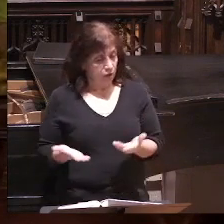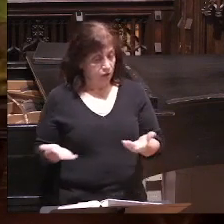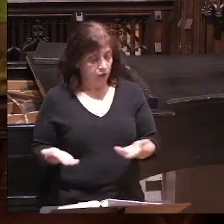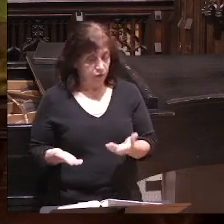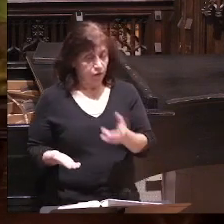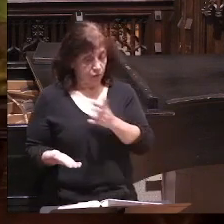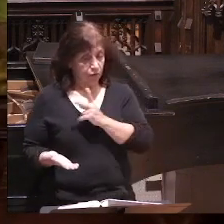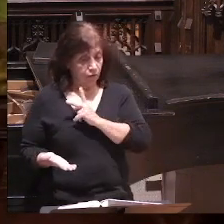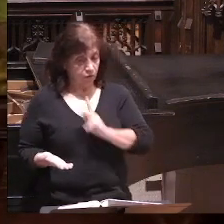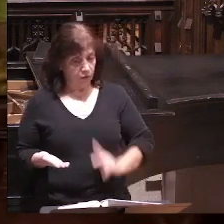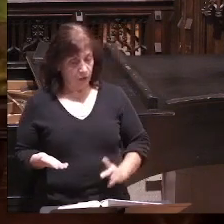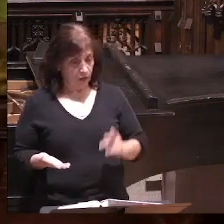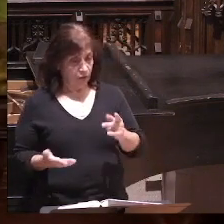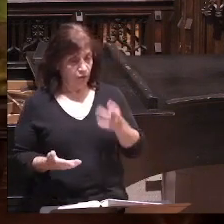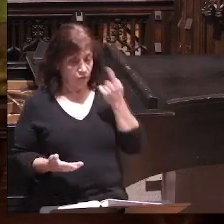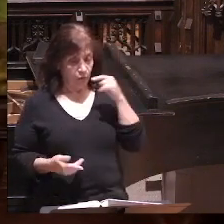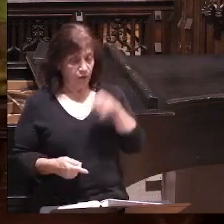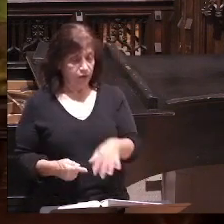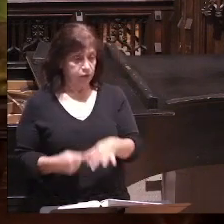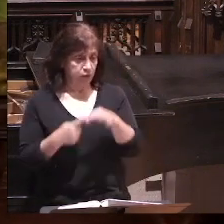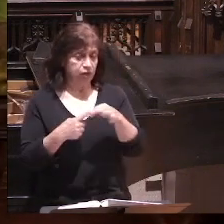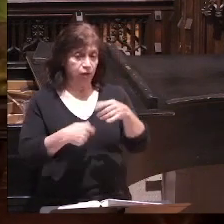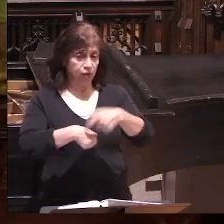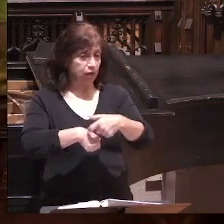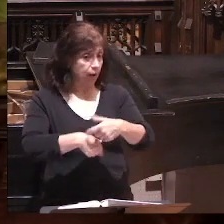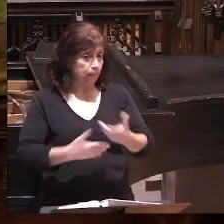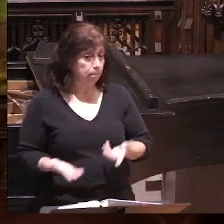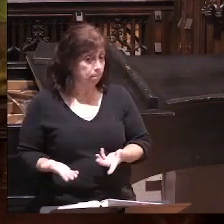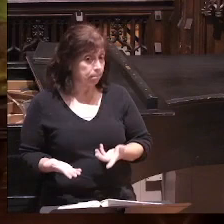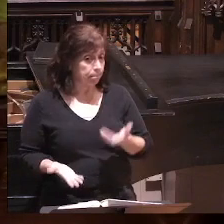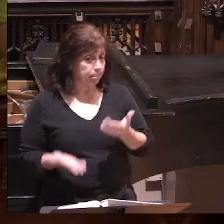for just such a time as this."